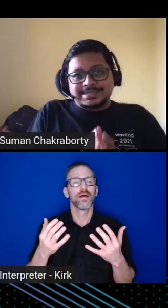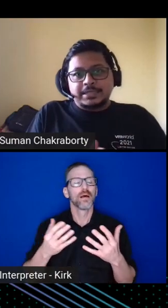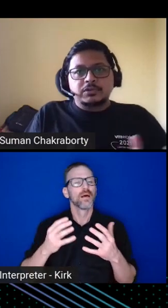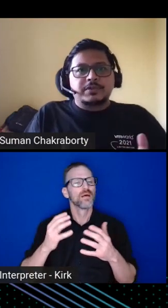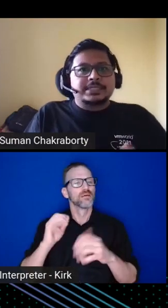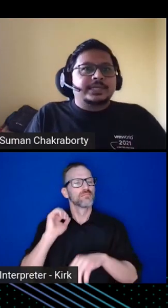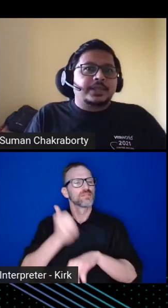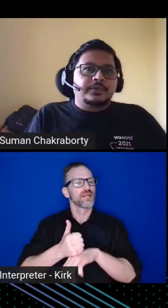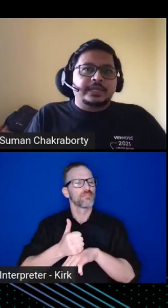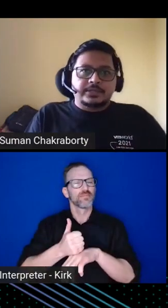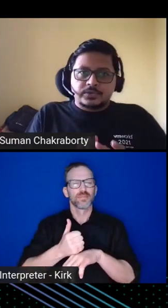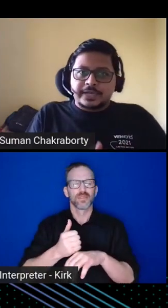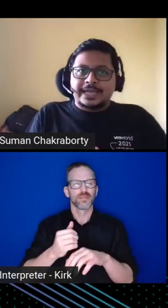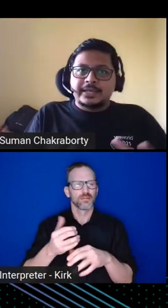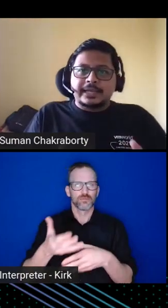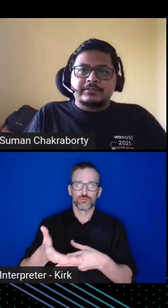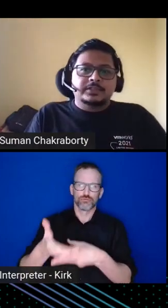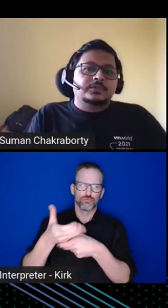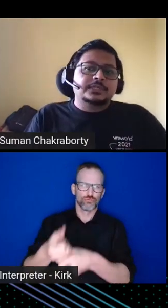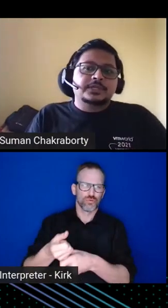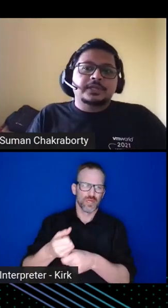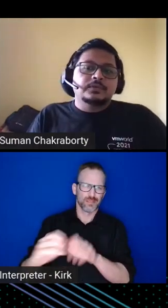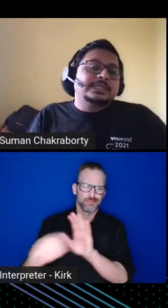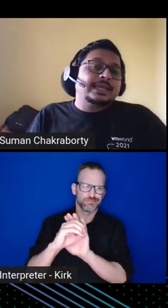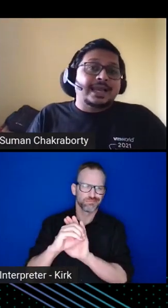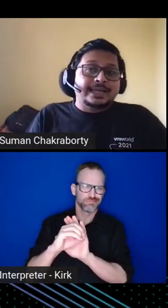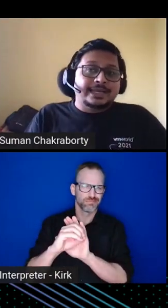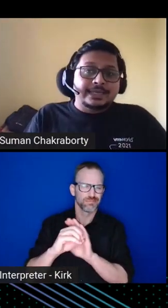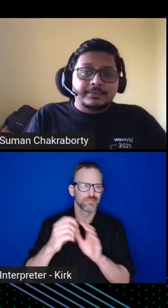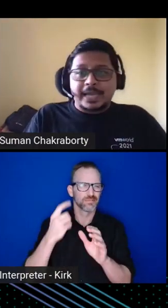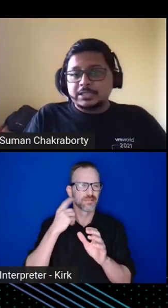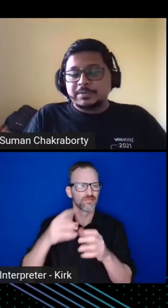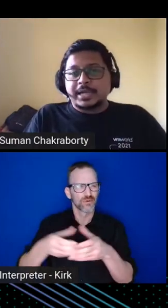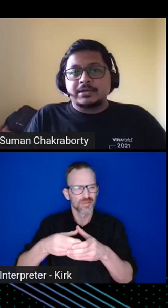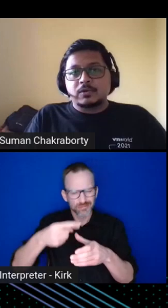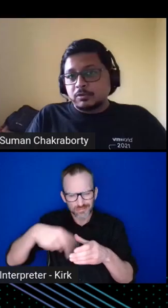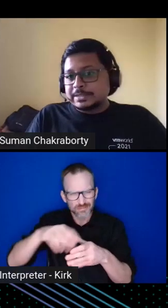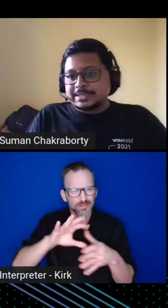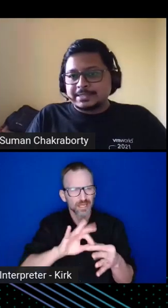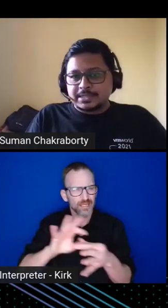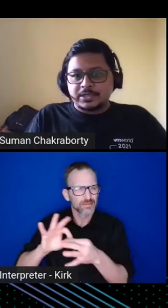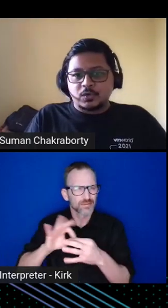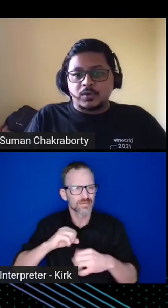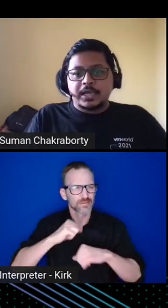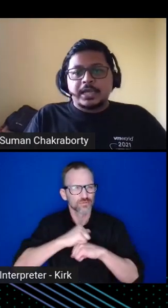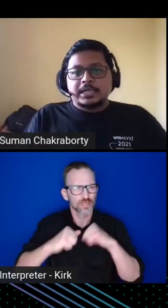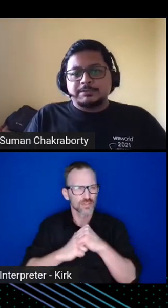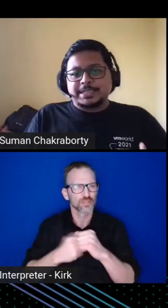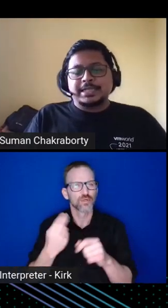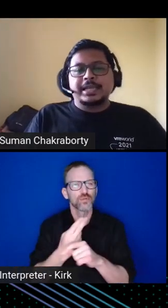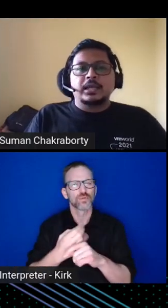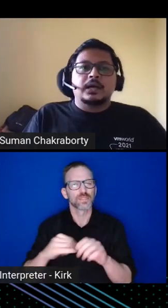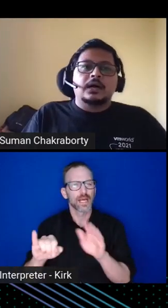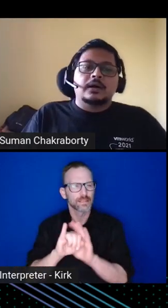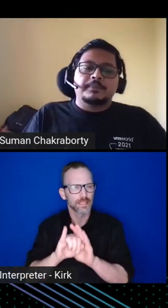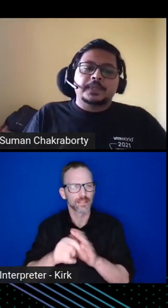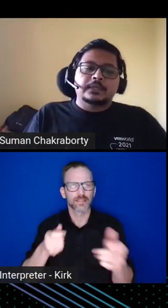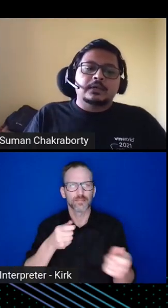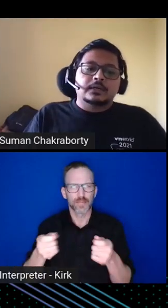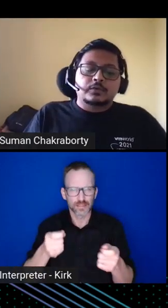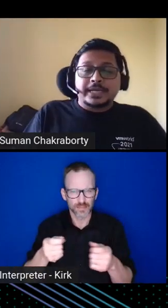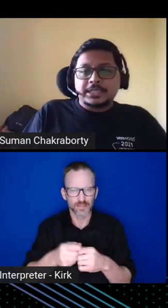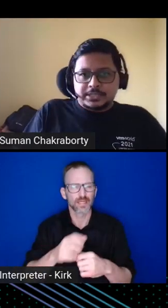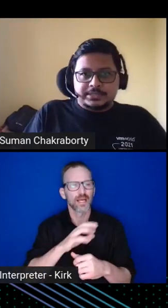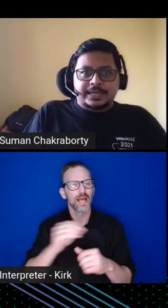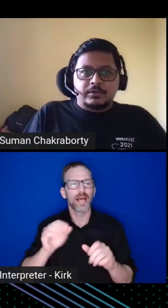provide a zero trust security to your entire infrastructure using an identity management and a role-based access control, especially